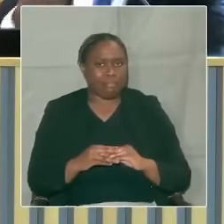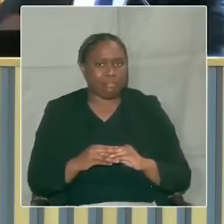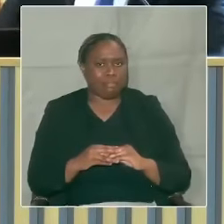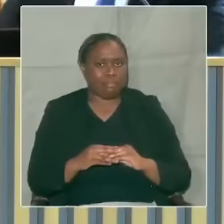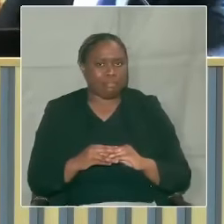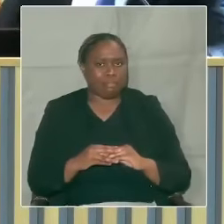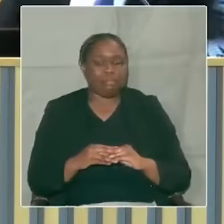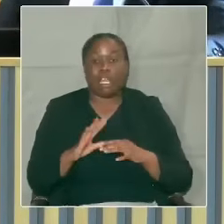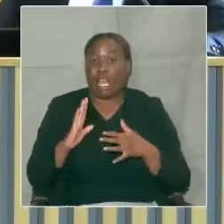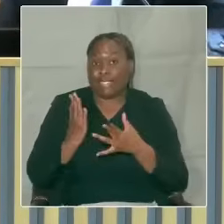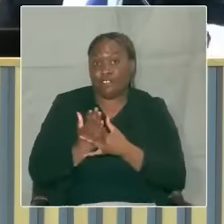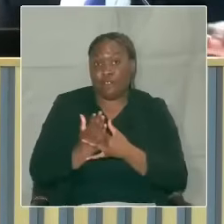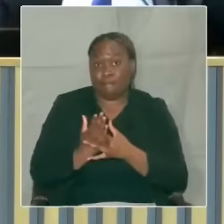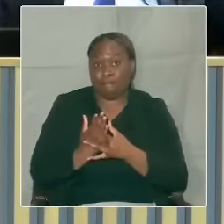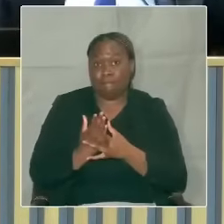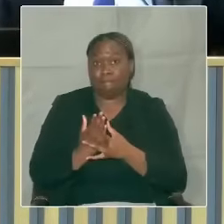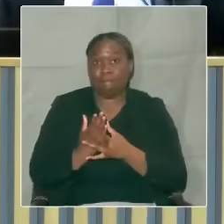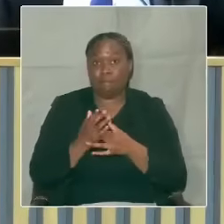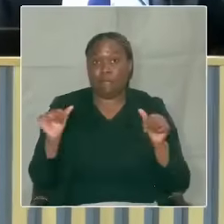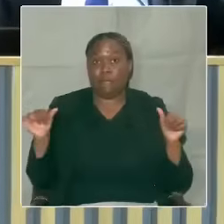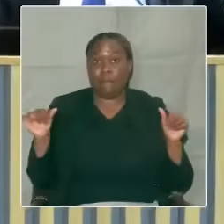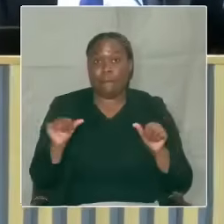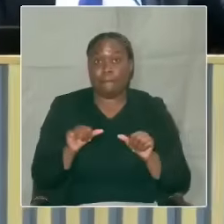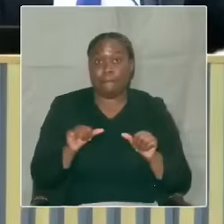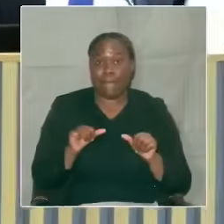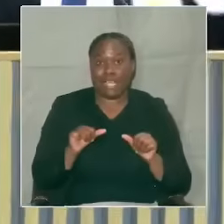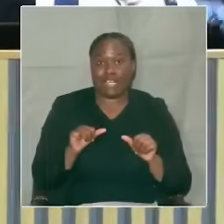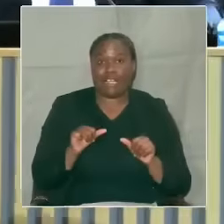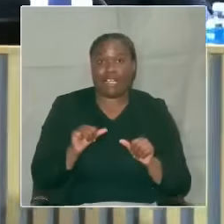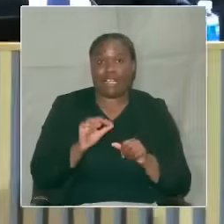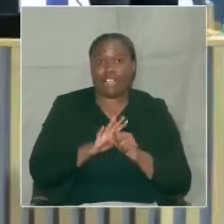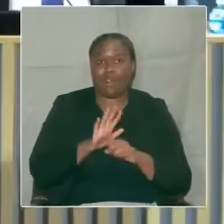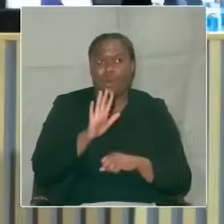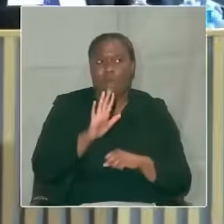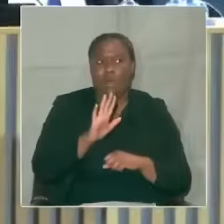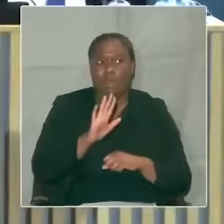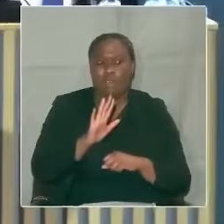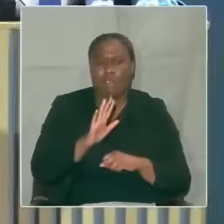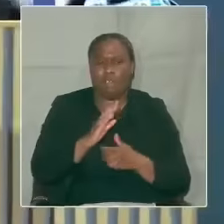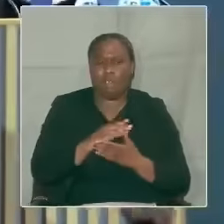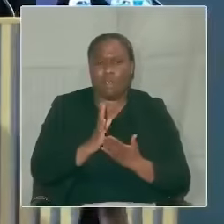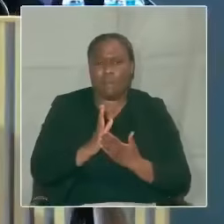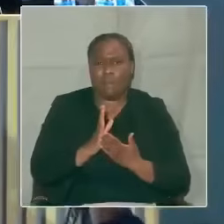Let us adjourn and resume at 11:15.